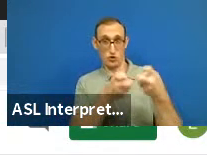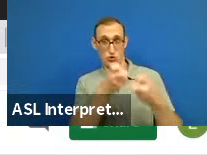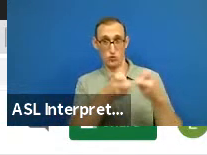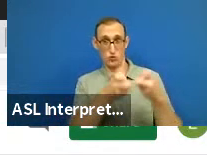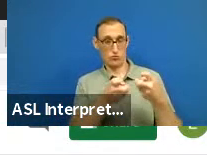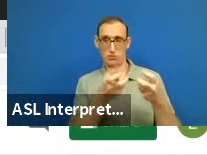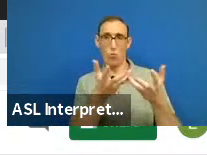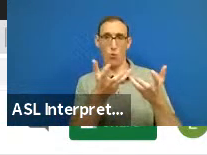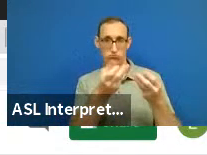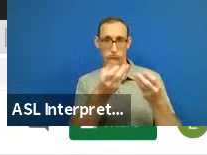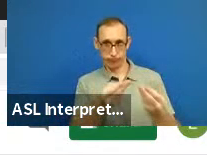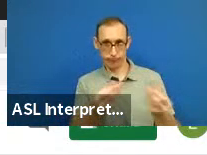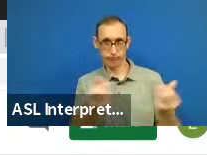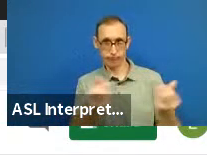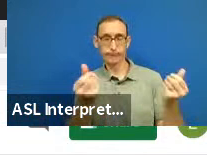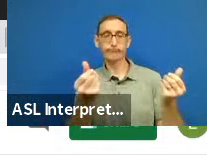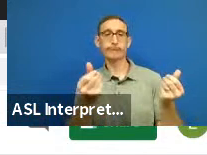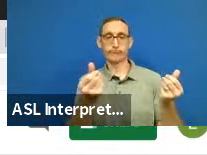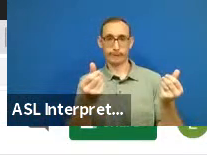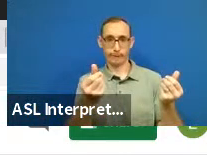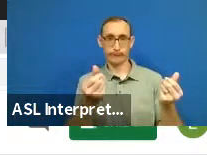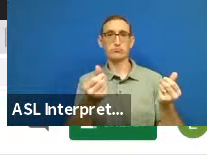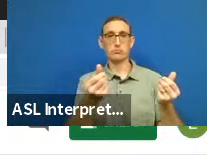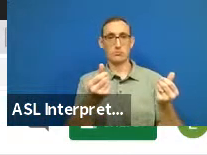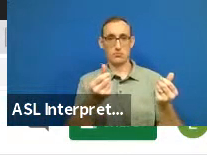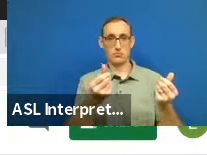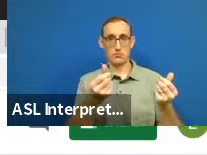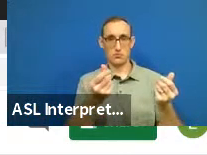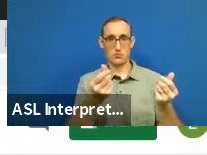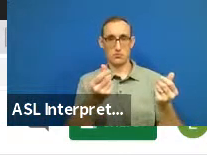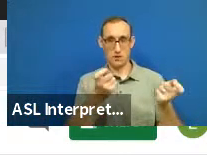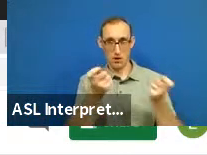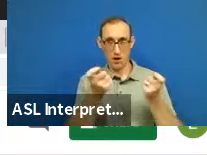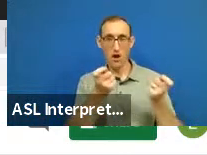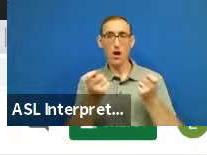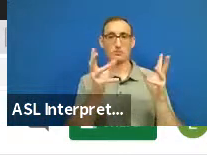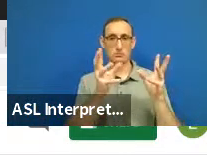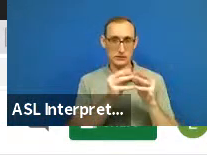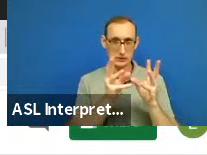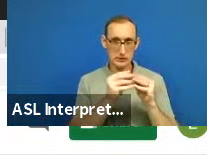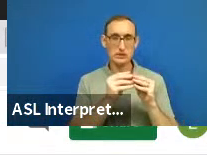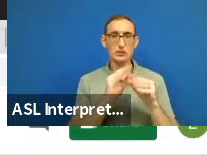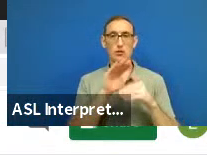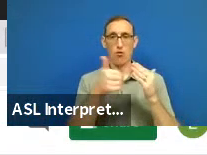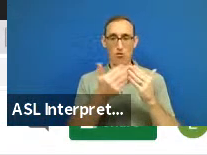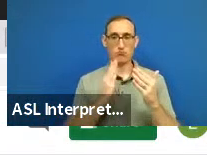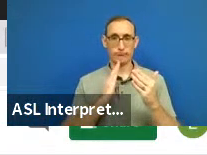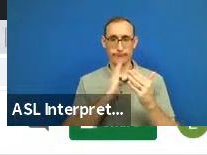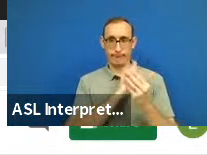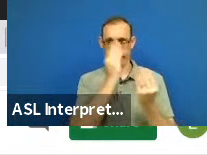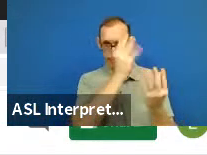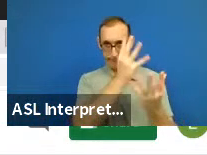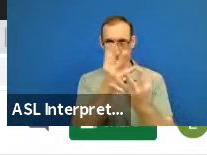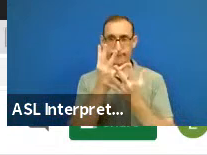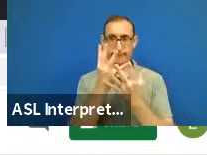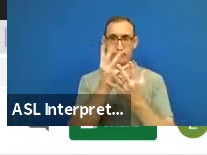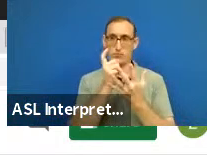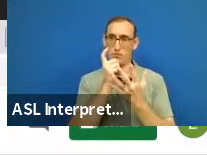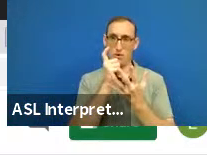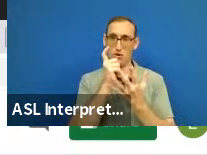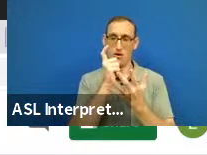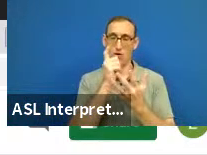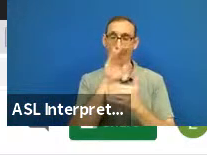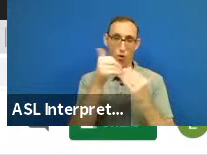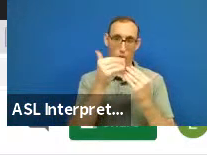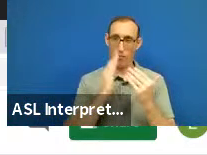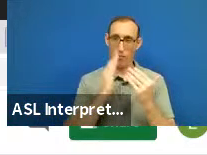that information with the board as a whole, without the entire board feeling that they have to be at every